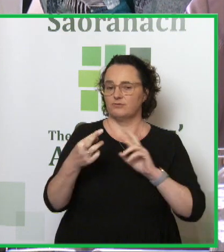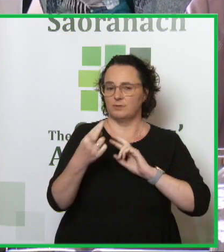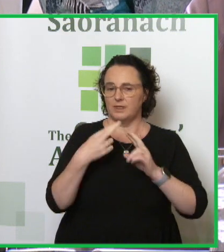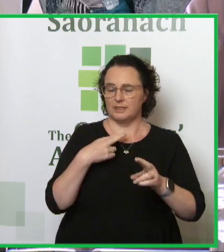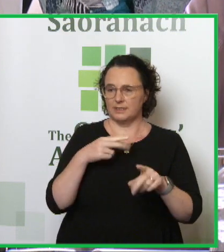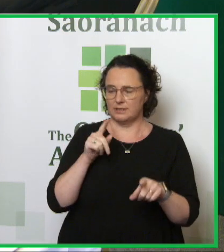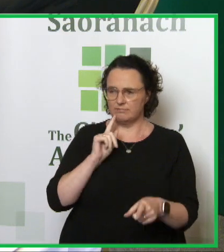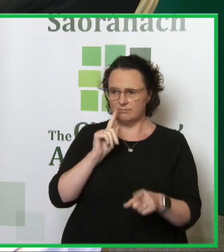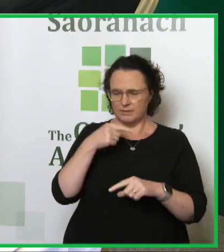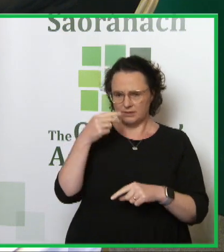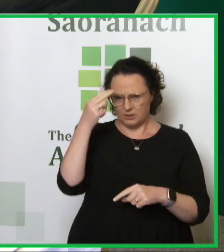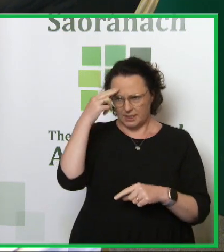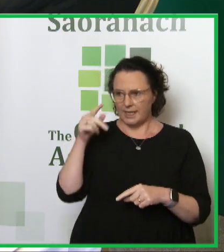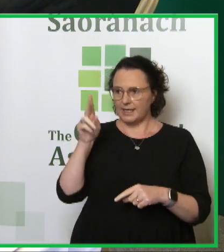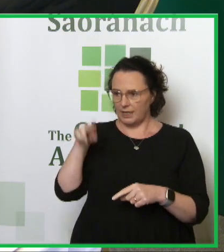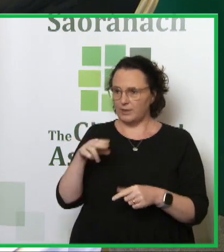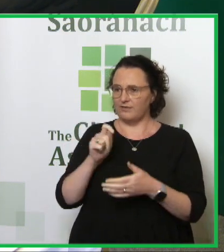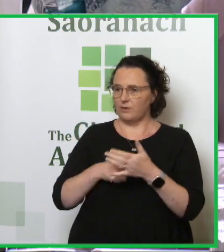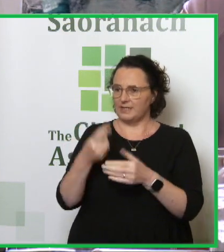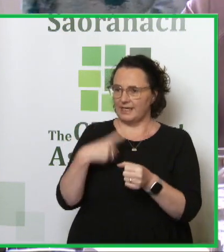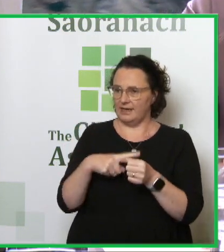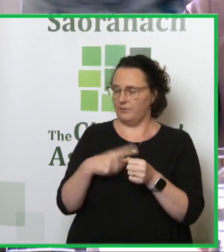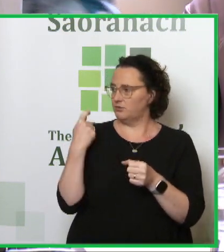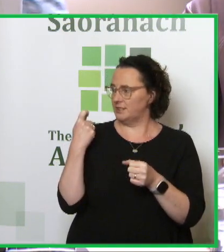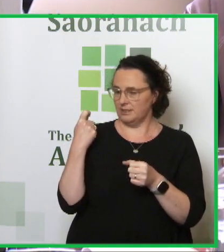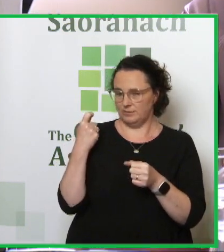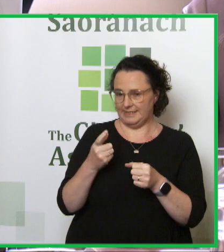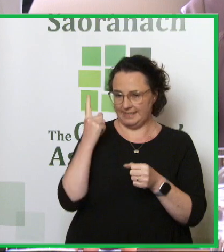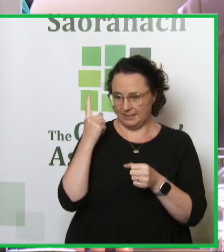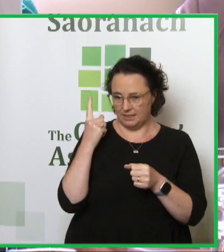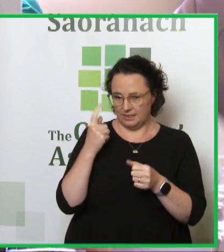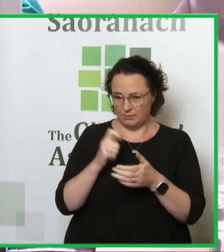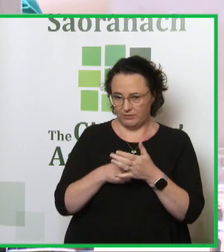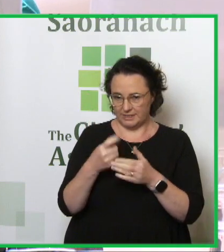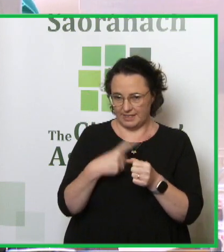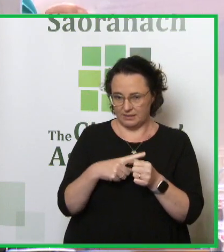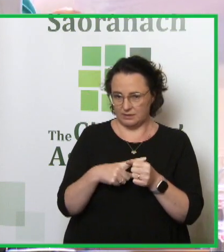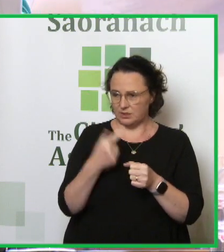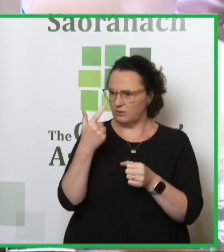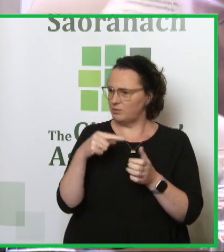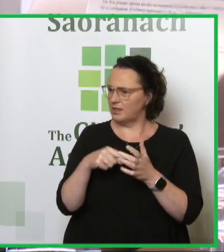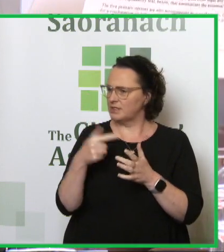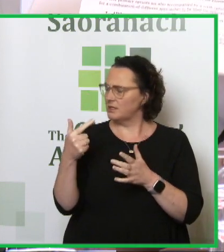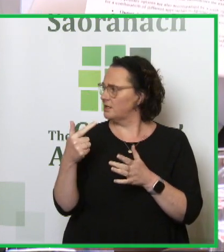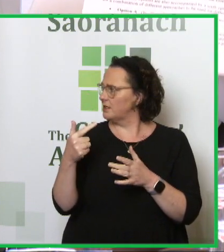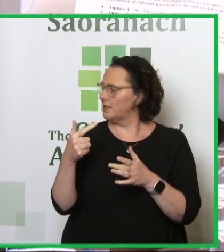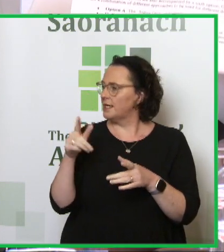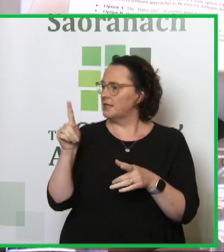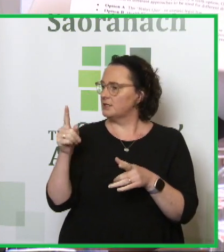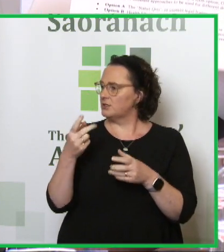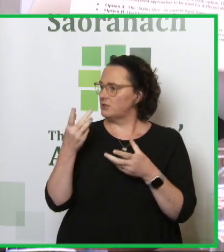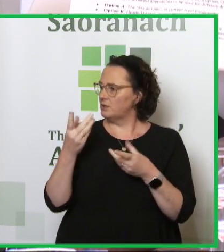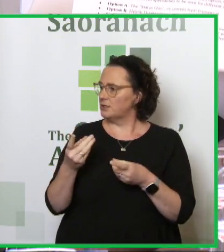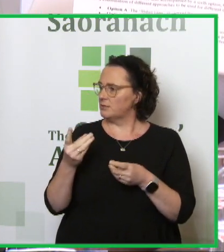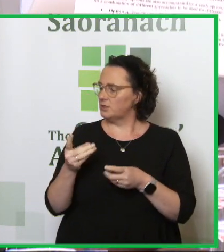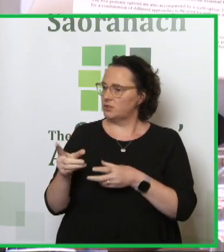you. And we re-vote on the last vote that we just did. 2.2, is it? Sorry, can I test around? Does everybody want